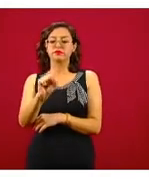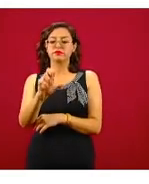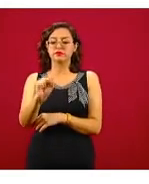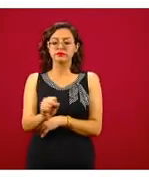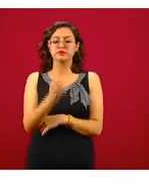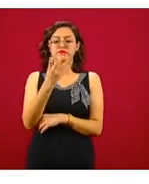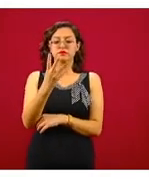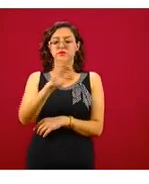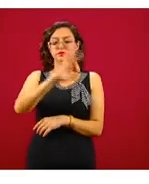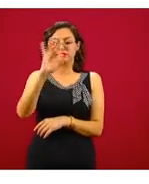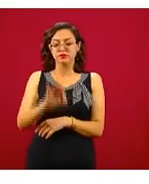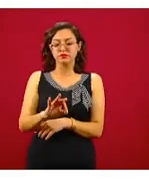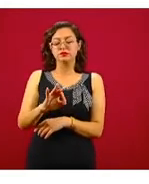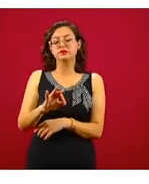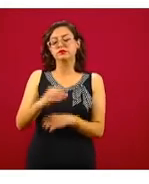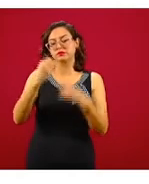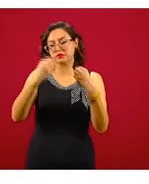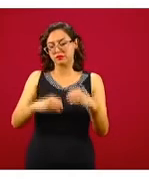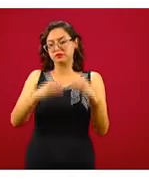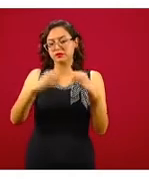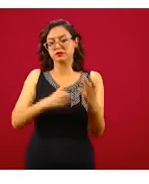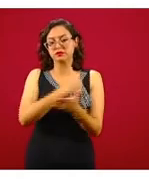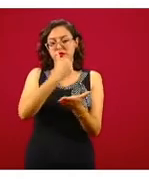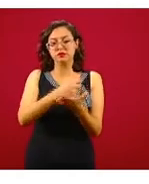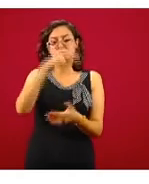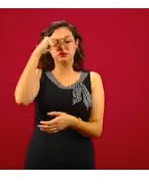the breathing process of the